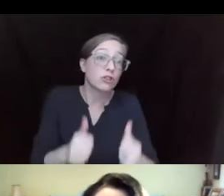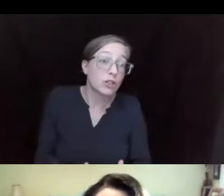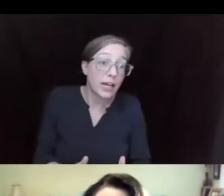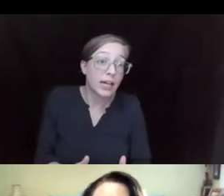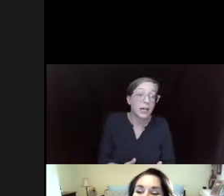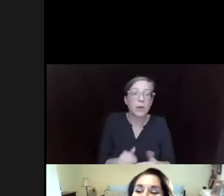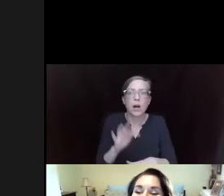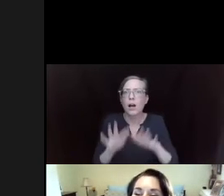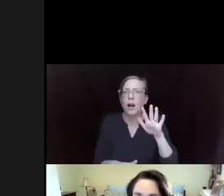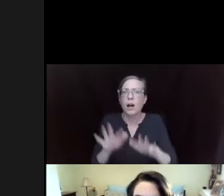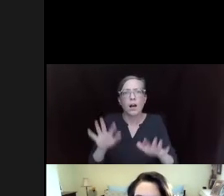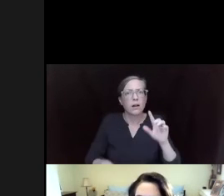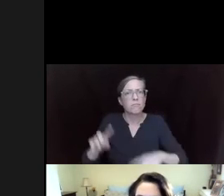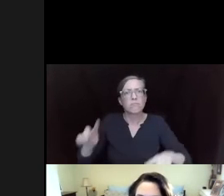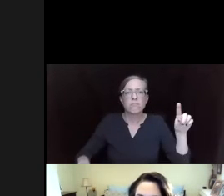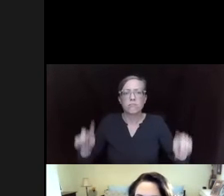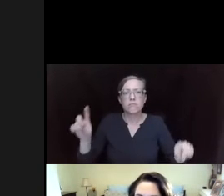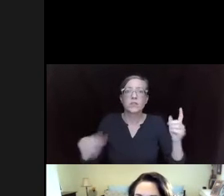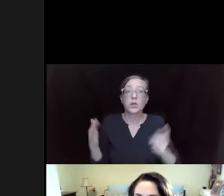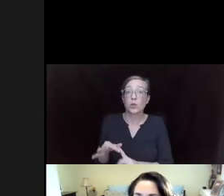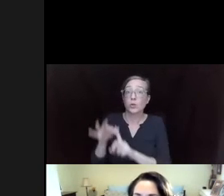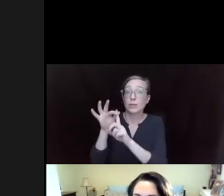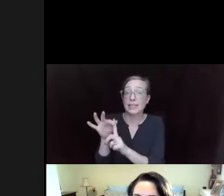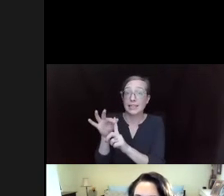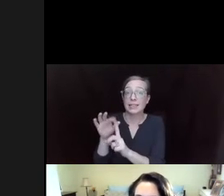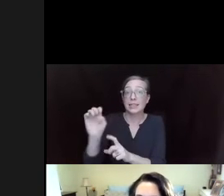we are calling unique electrokinetic signature